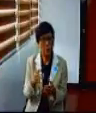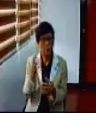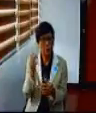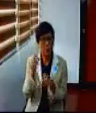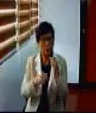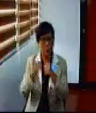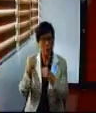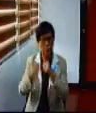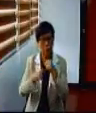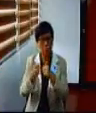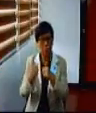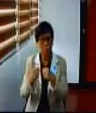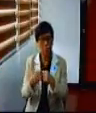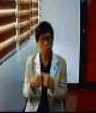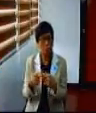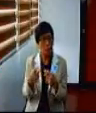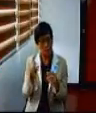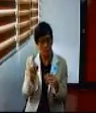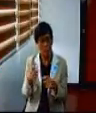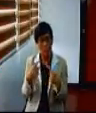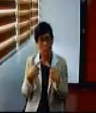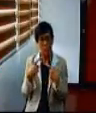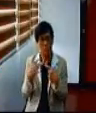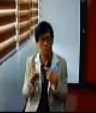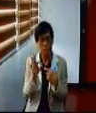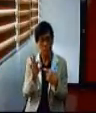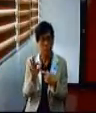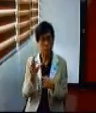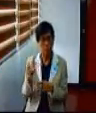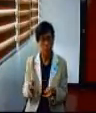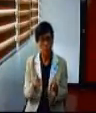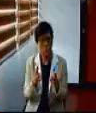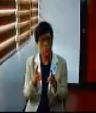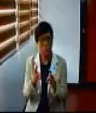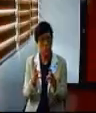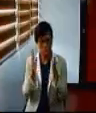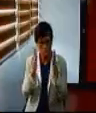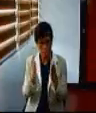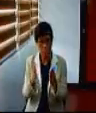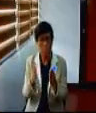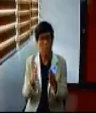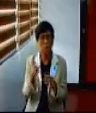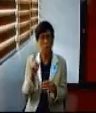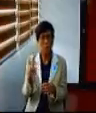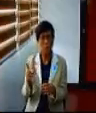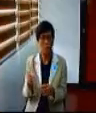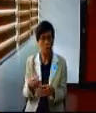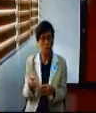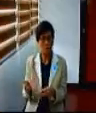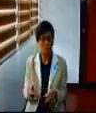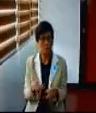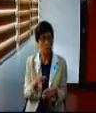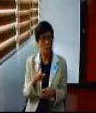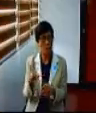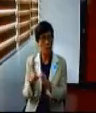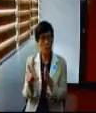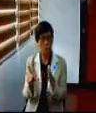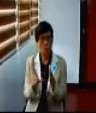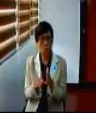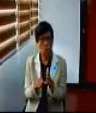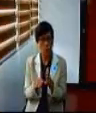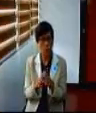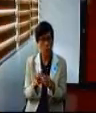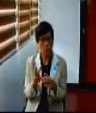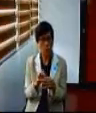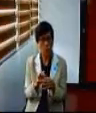have, and we have to find ways of redressing them. One of these is the law on corporations, which